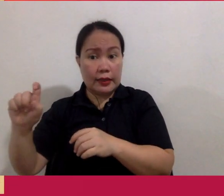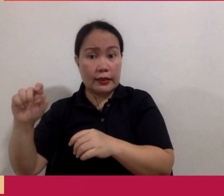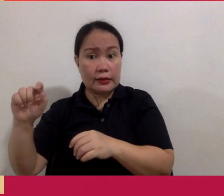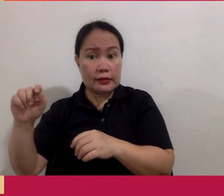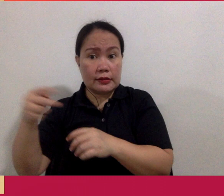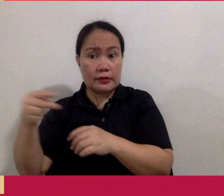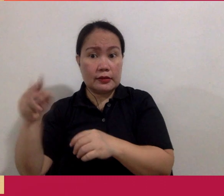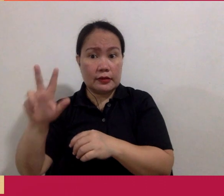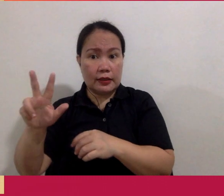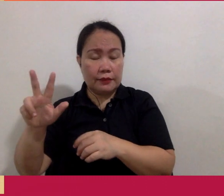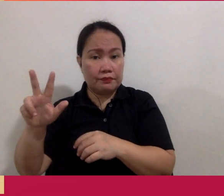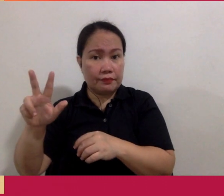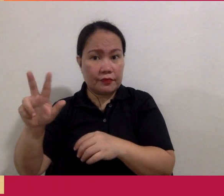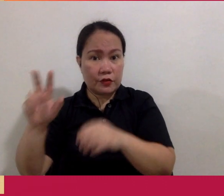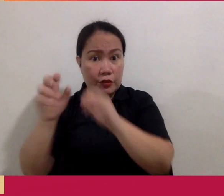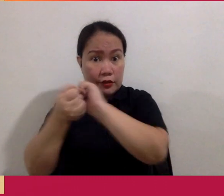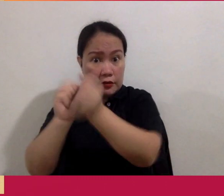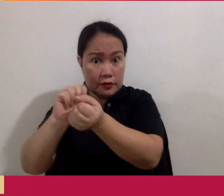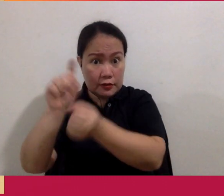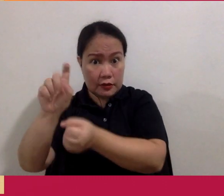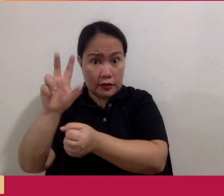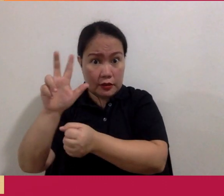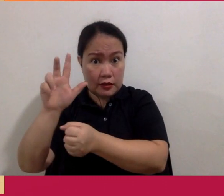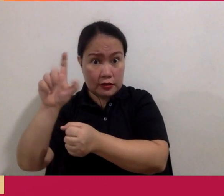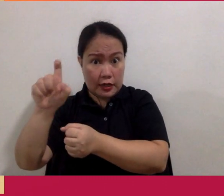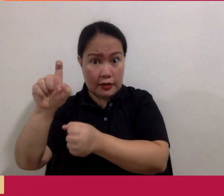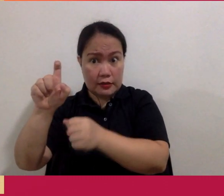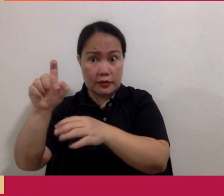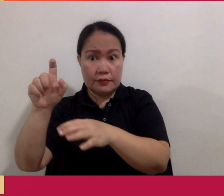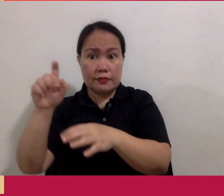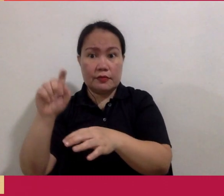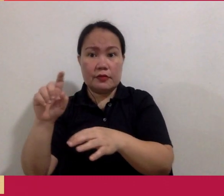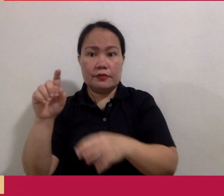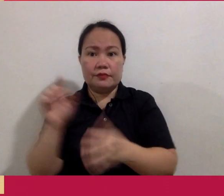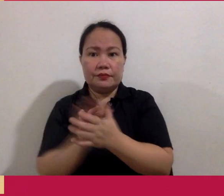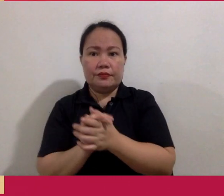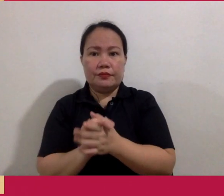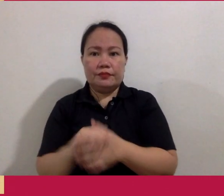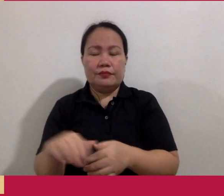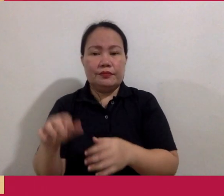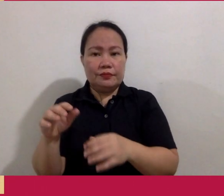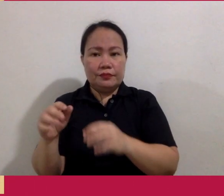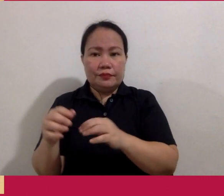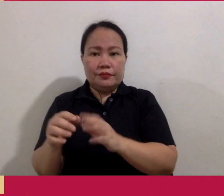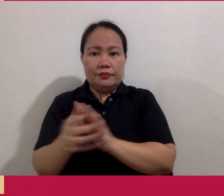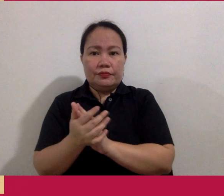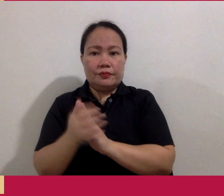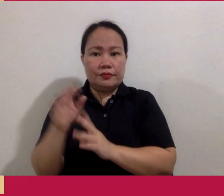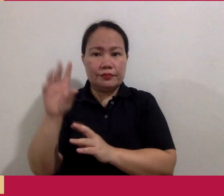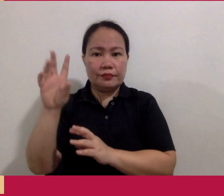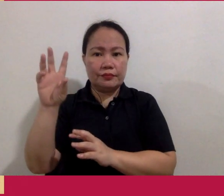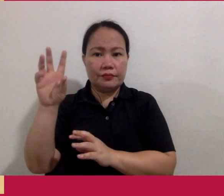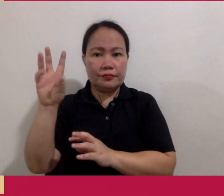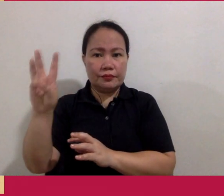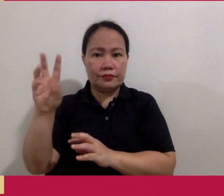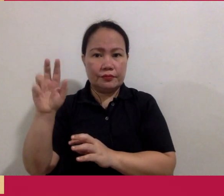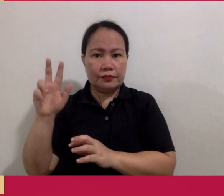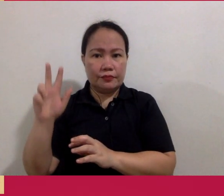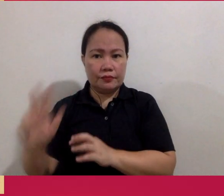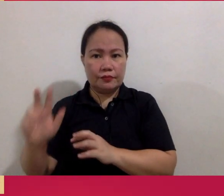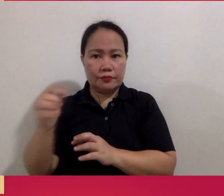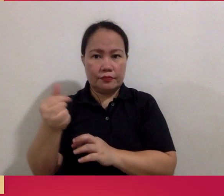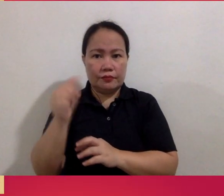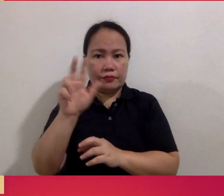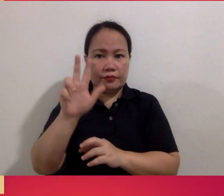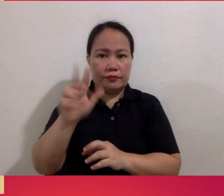So first, substitute natin si positive 3 sa original equation. So 6 over 3 plus 3 minus 3 over 4 is equal to